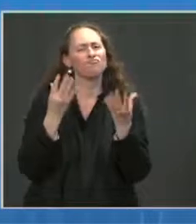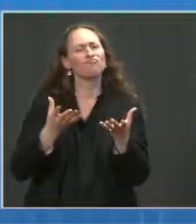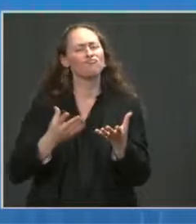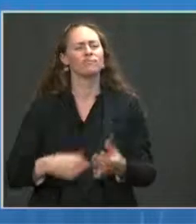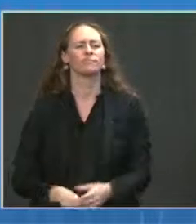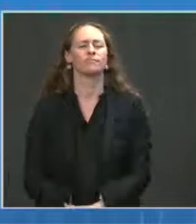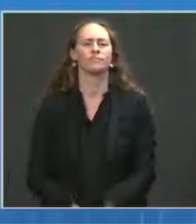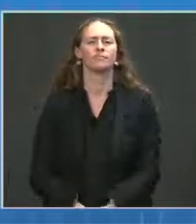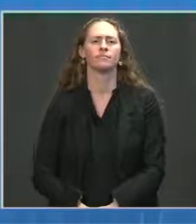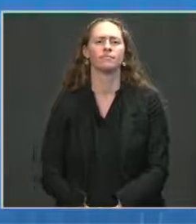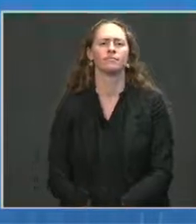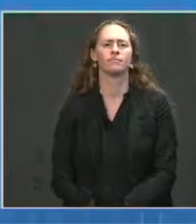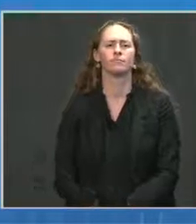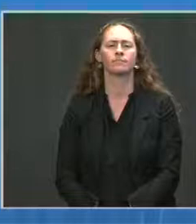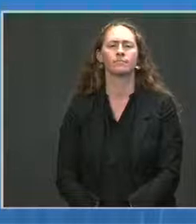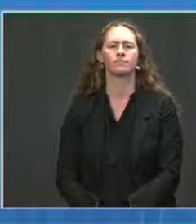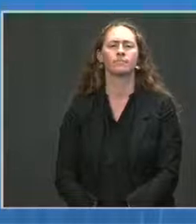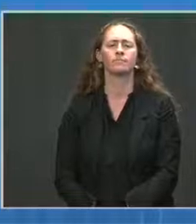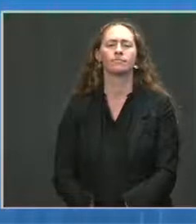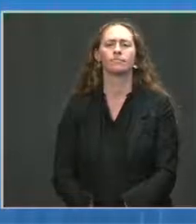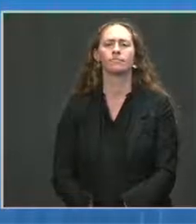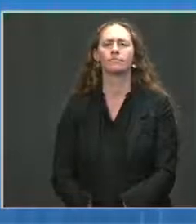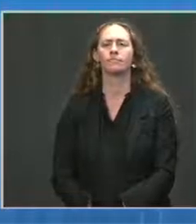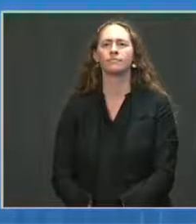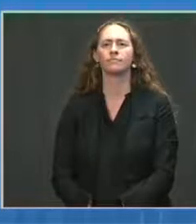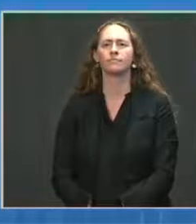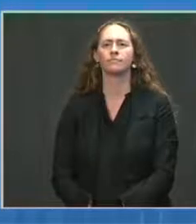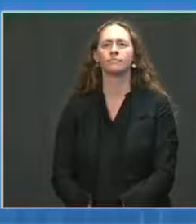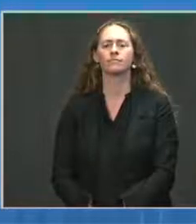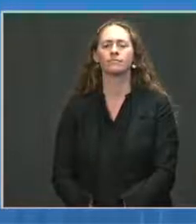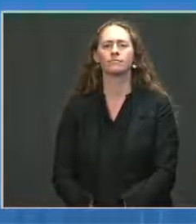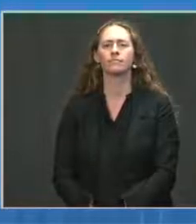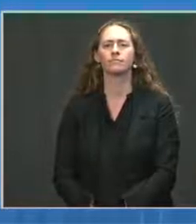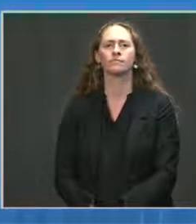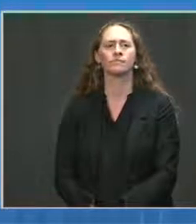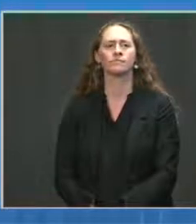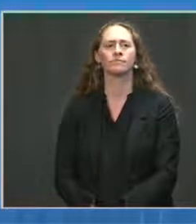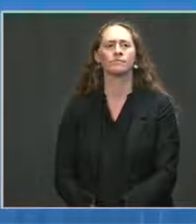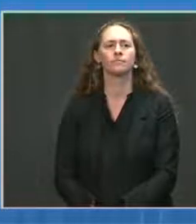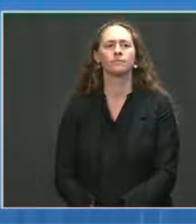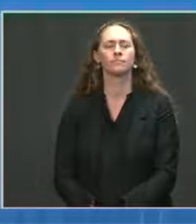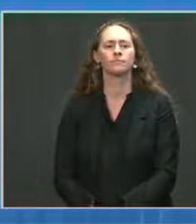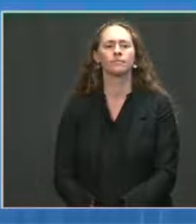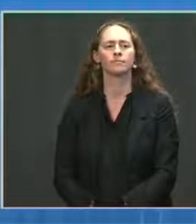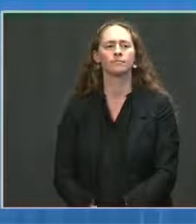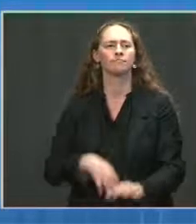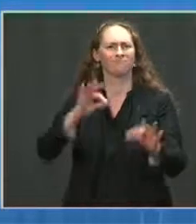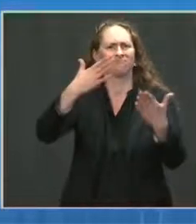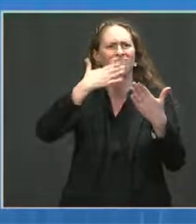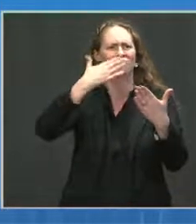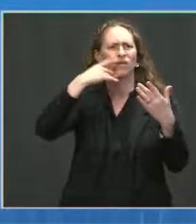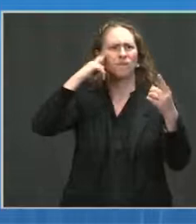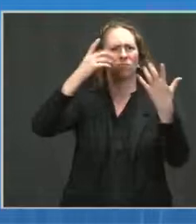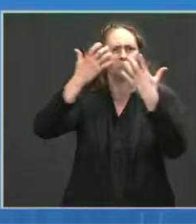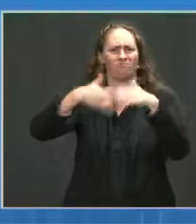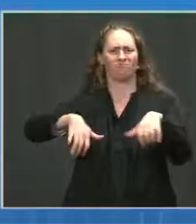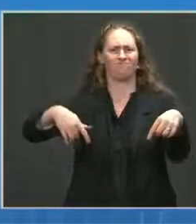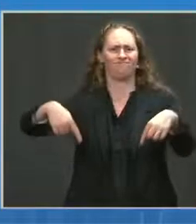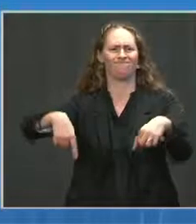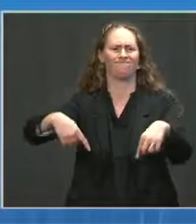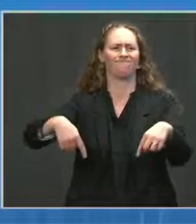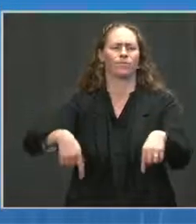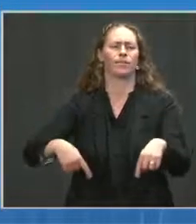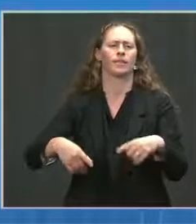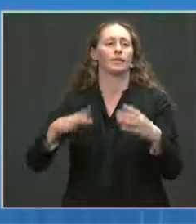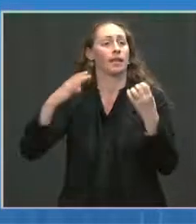Cheryl Stolberg, New York Times. Hi, thanks for doing this call. A lot of Americans remain